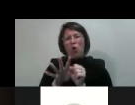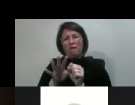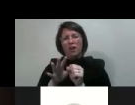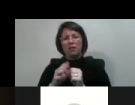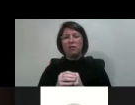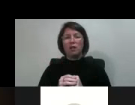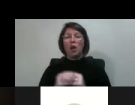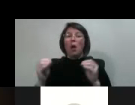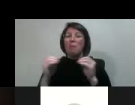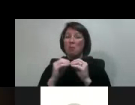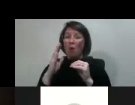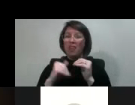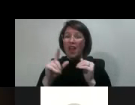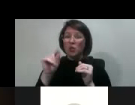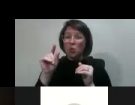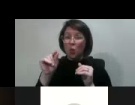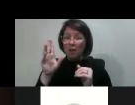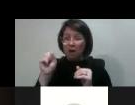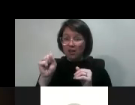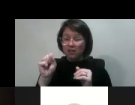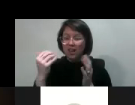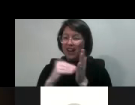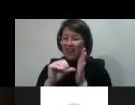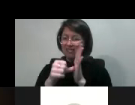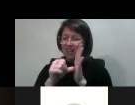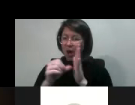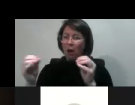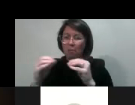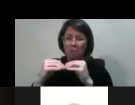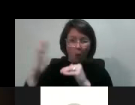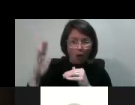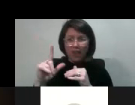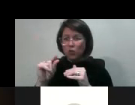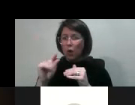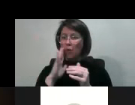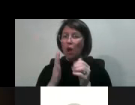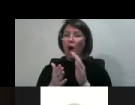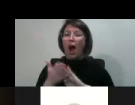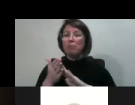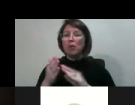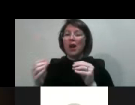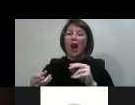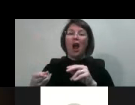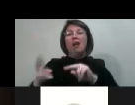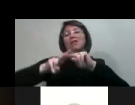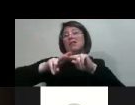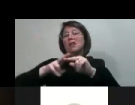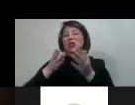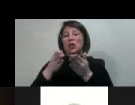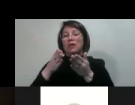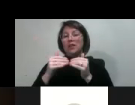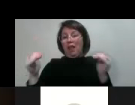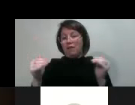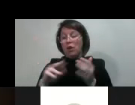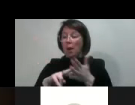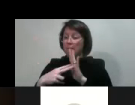again, more than 20 bus routes will continue to operate at higher than pre-COVID service levels. And these are often our routes where we have seen the